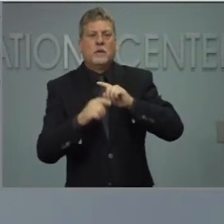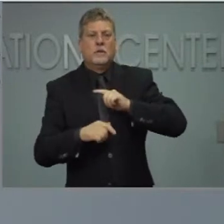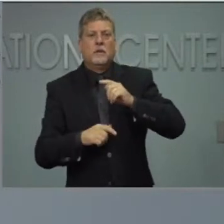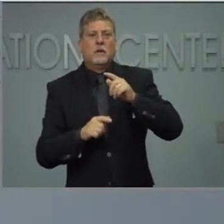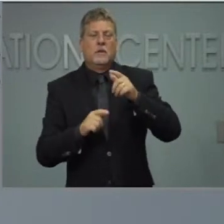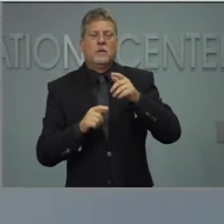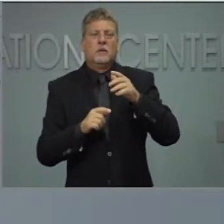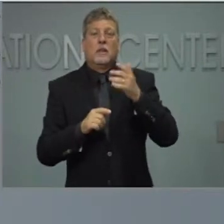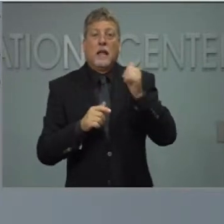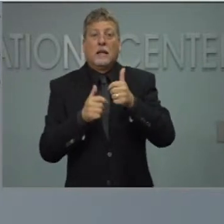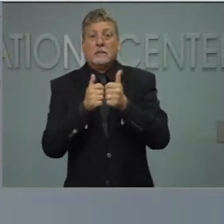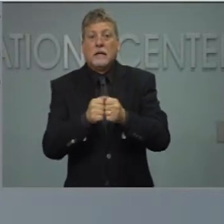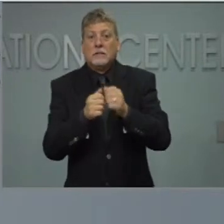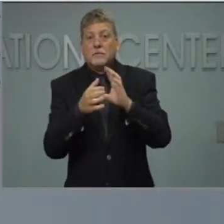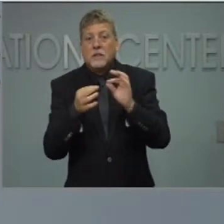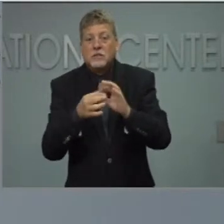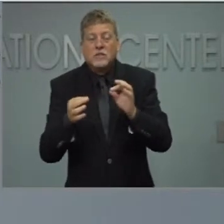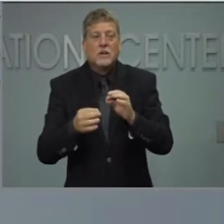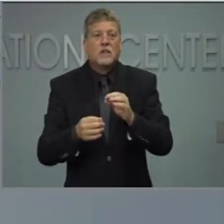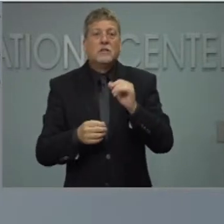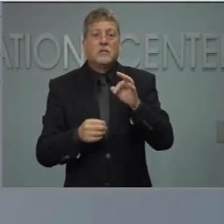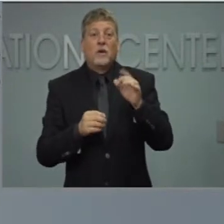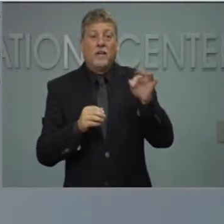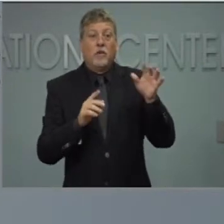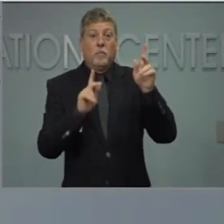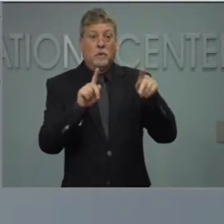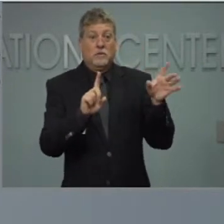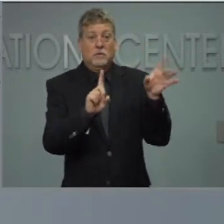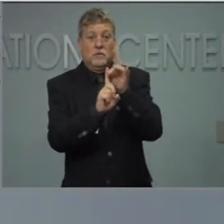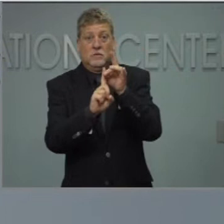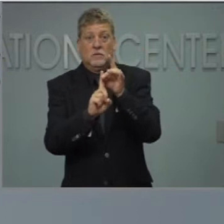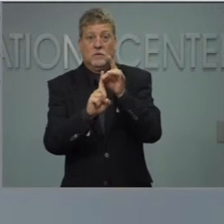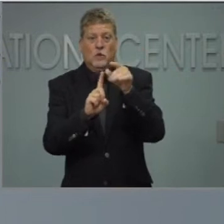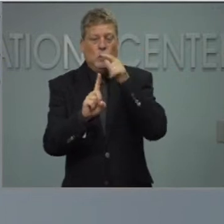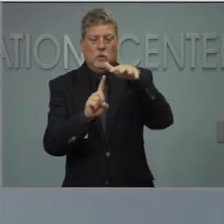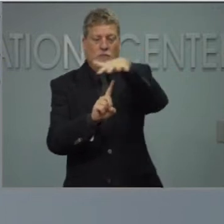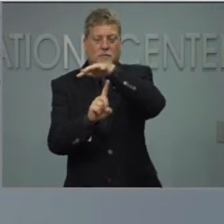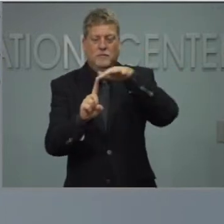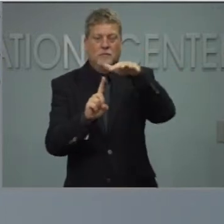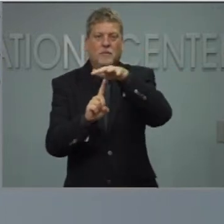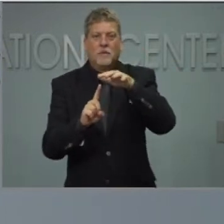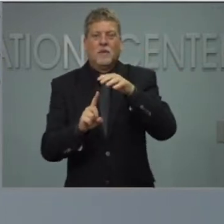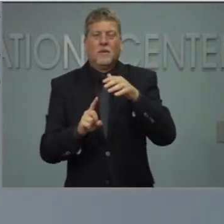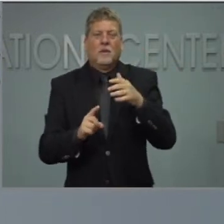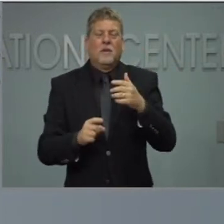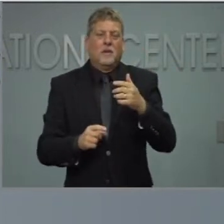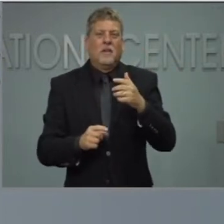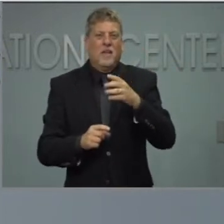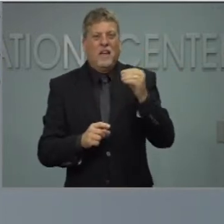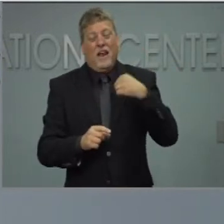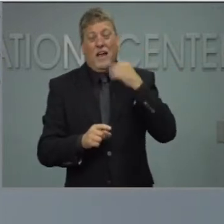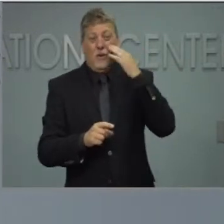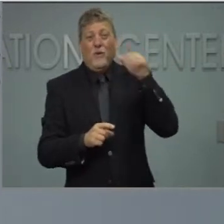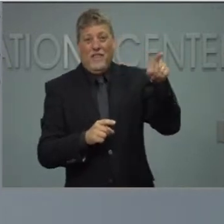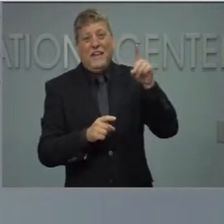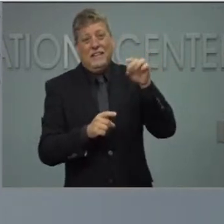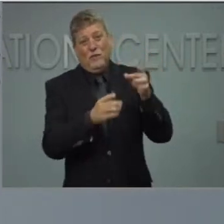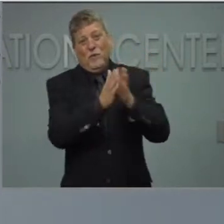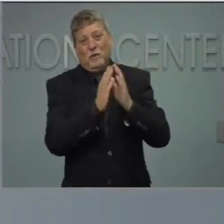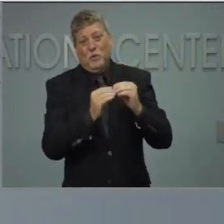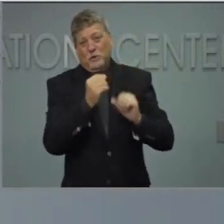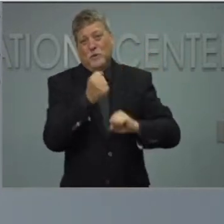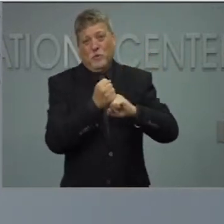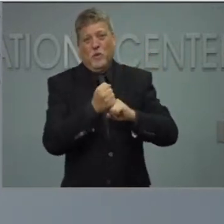that contact so that we are able to lessen the burden on our contact tracers, but we are working to fulfill all of those requests. Thanks.